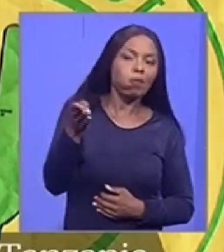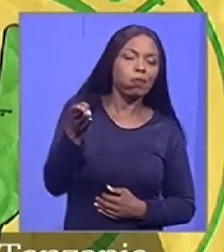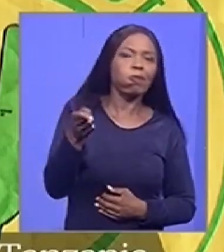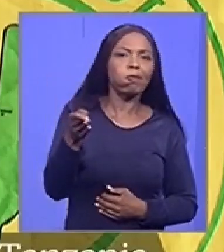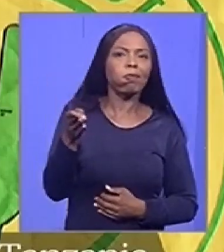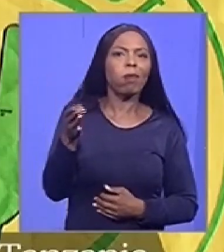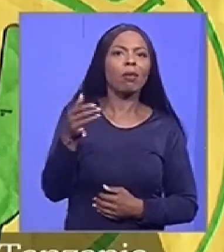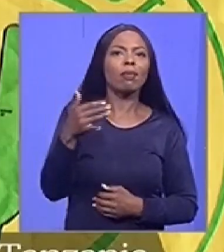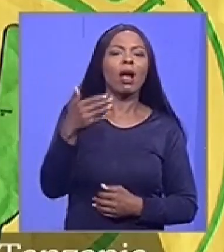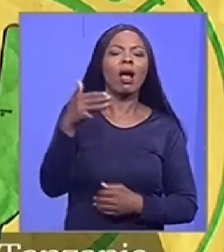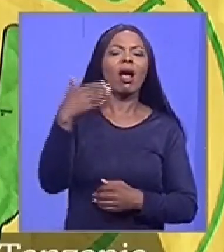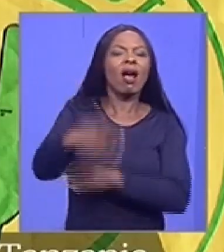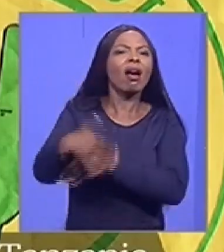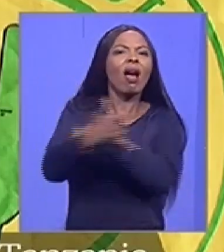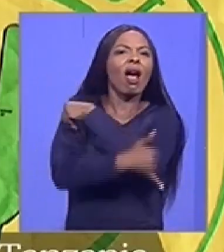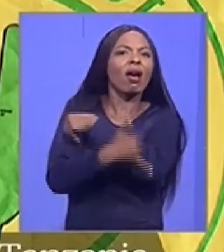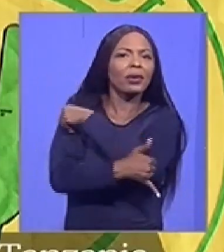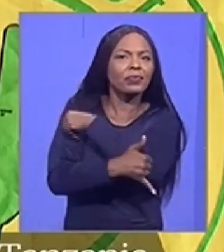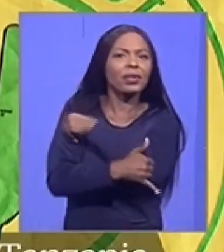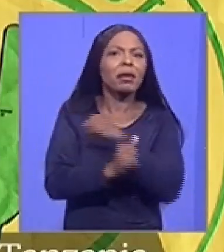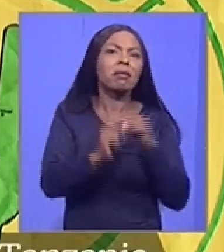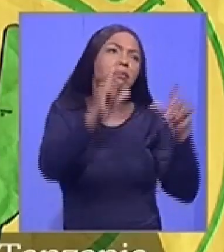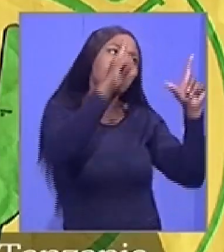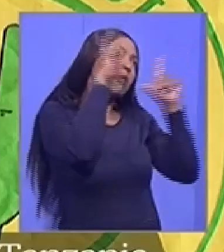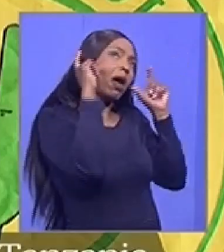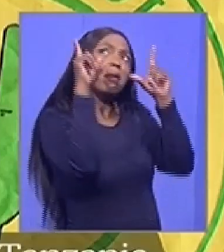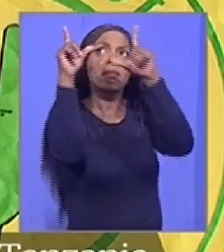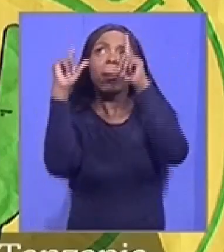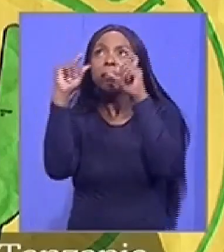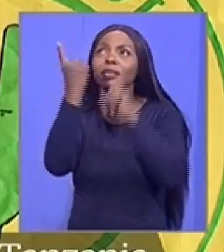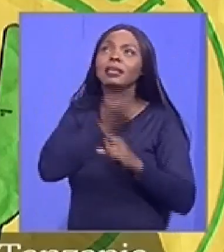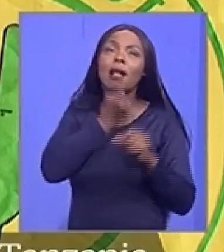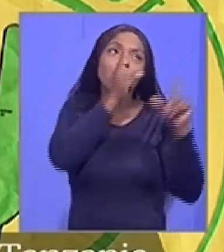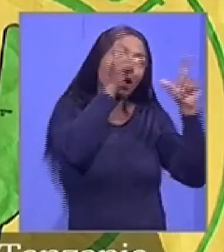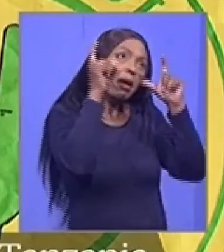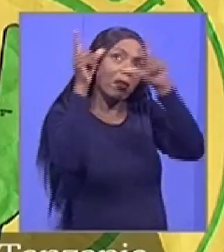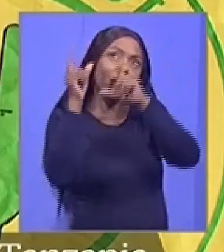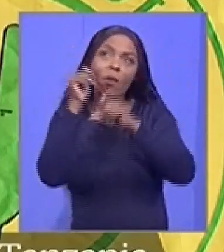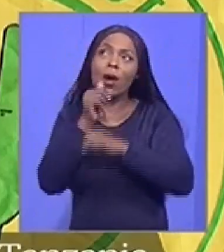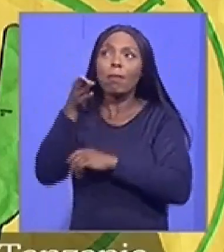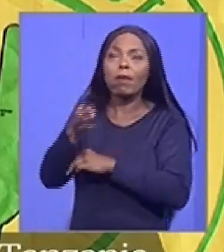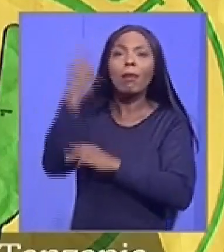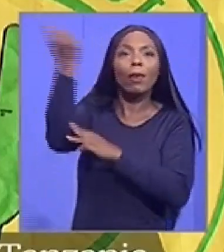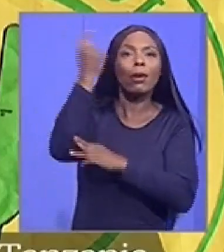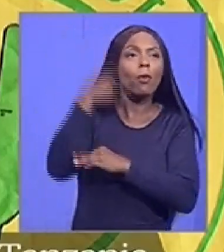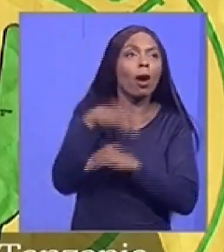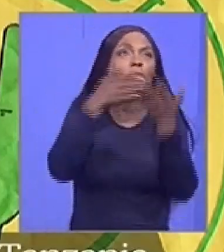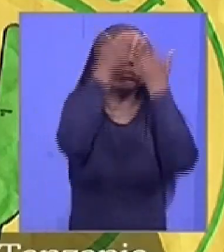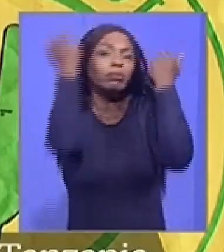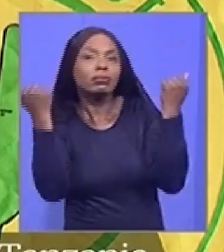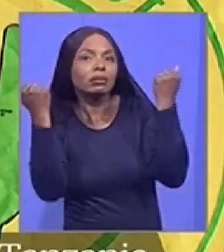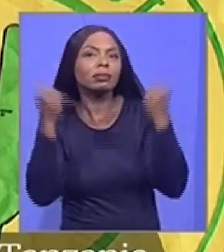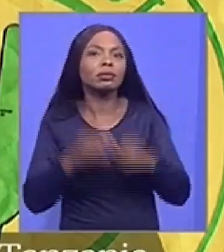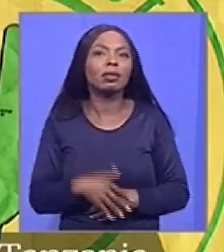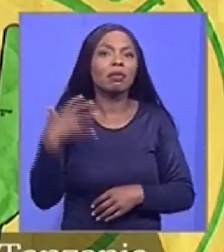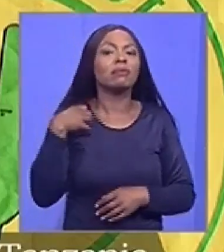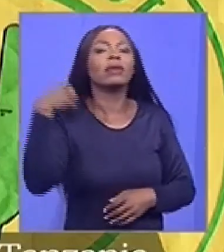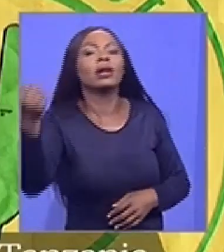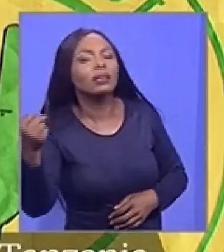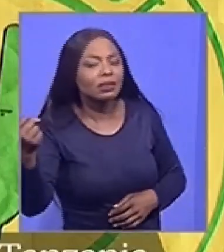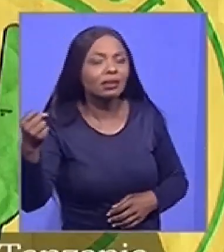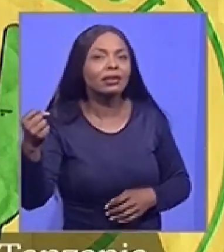taking pictures. Like I even took pictures on a place where they don't allow you to take pictures because I didn't know. I was just taking. So they just grabbed me, and then they